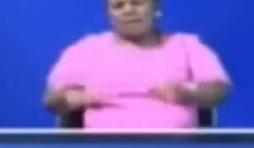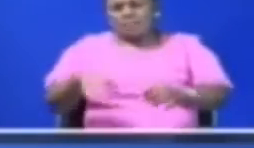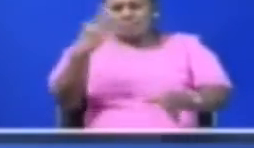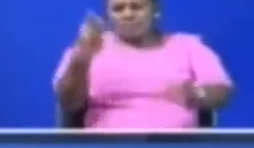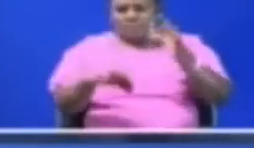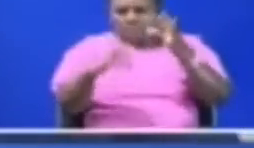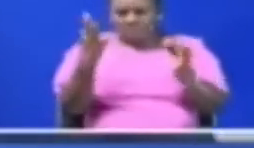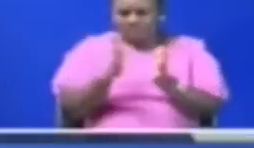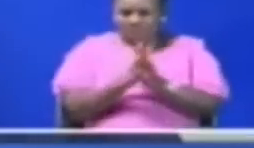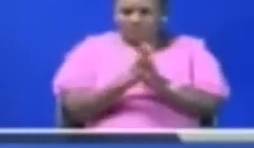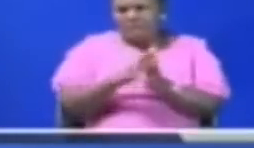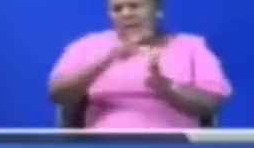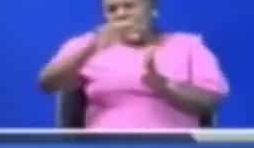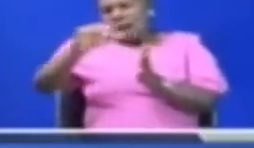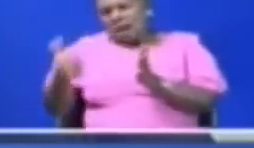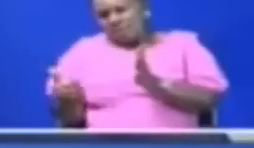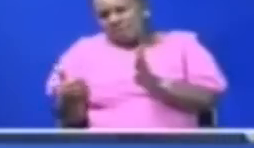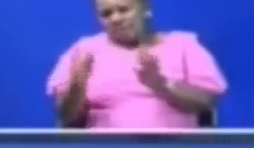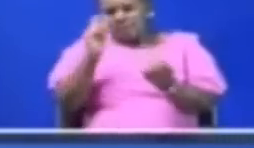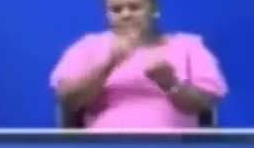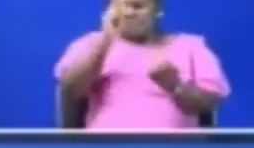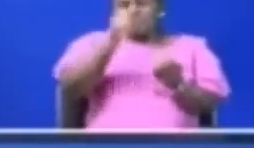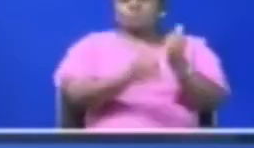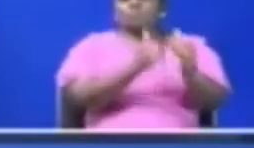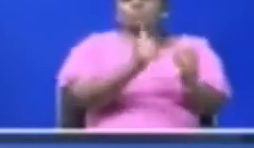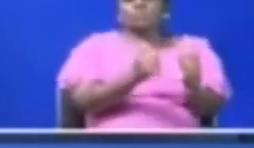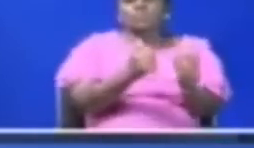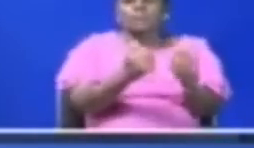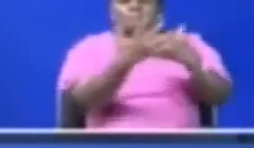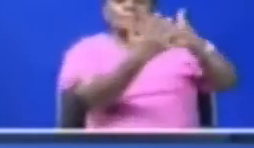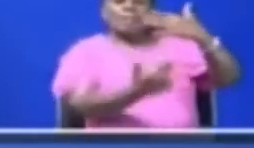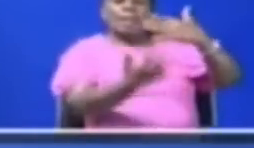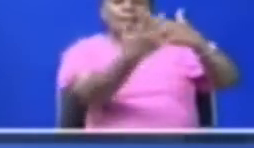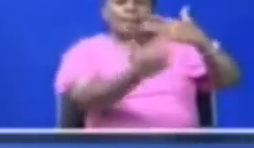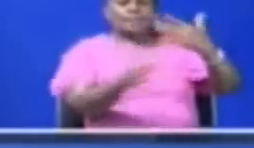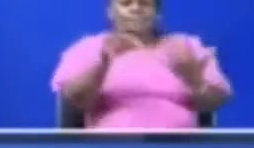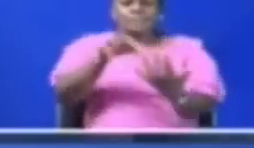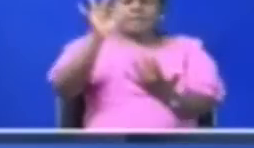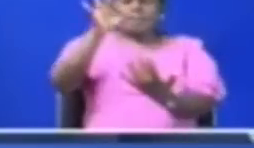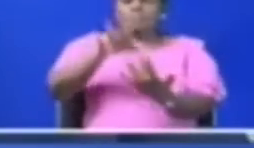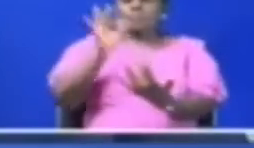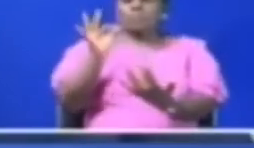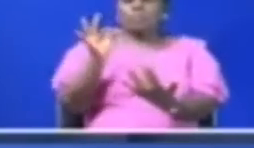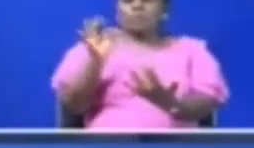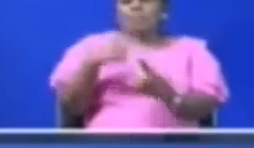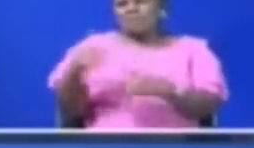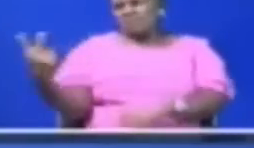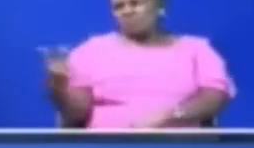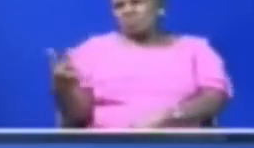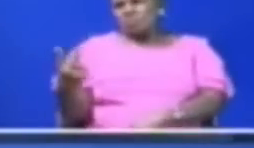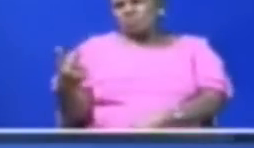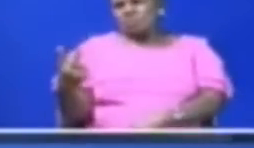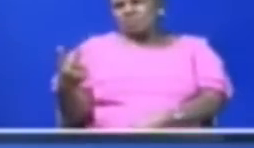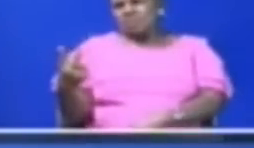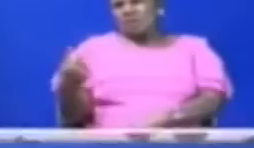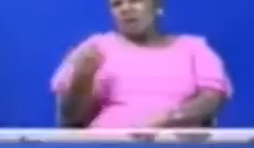that. Or the other test can also use a blood sample. But if you see these two, the